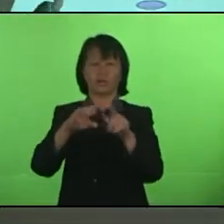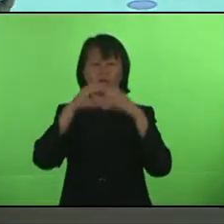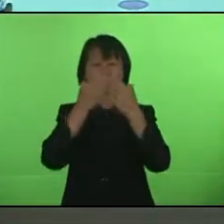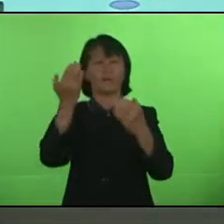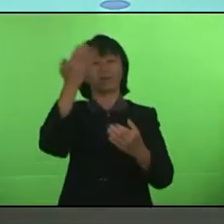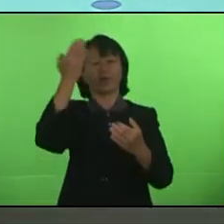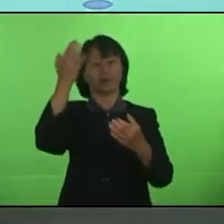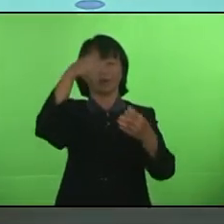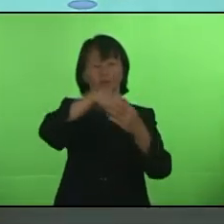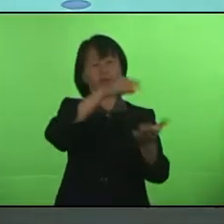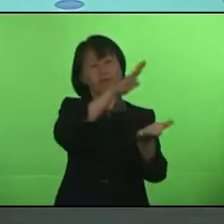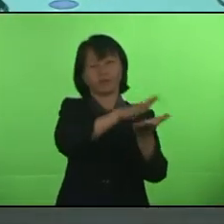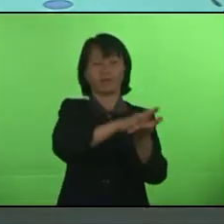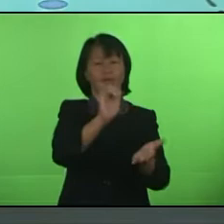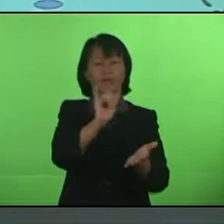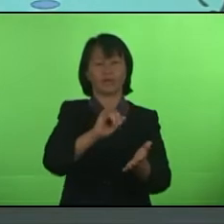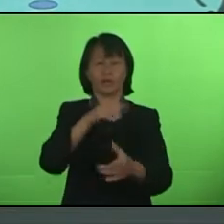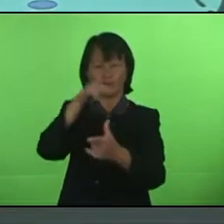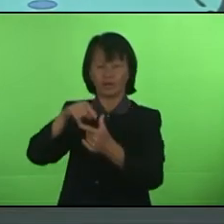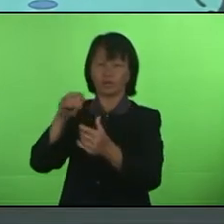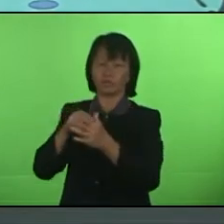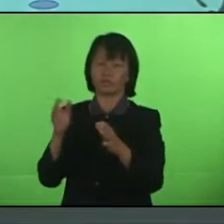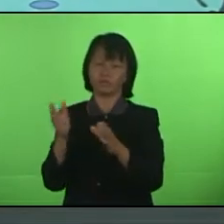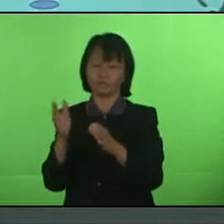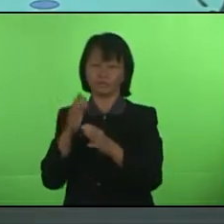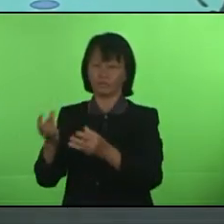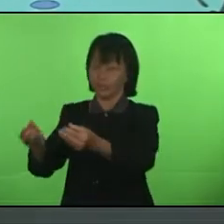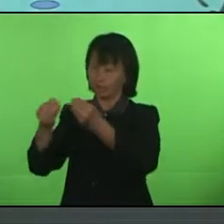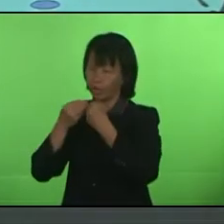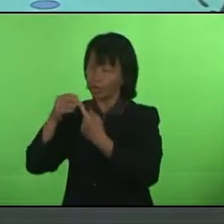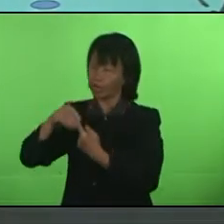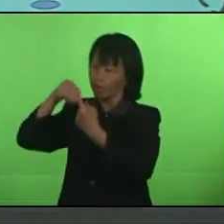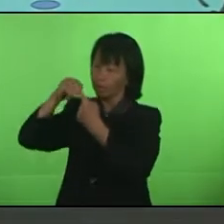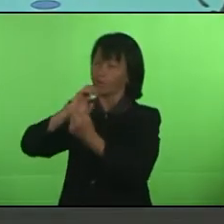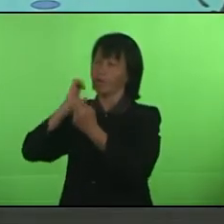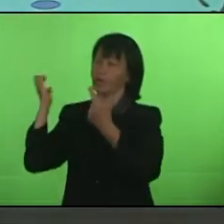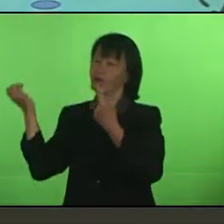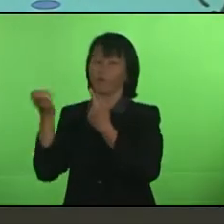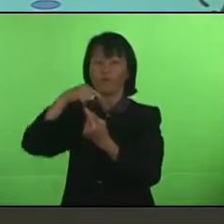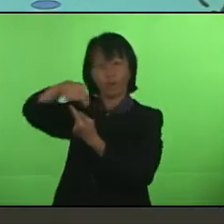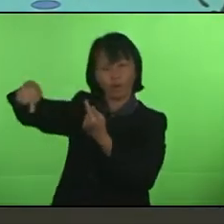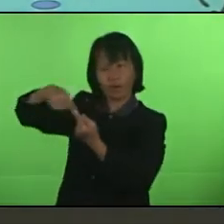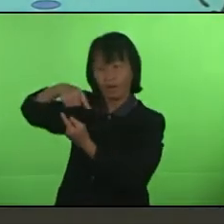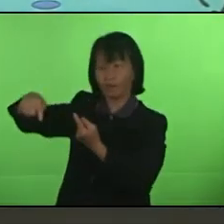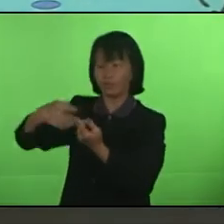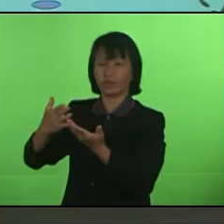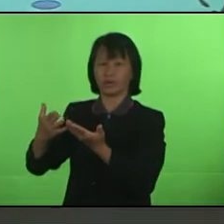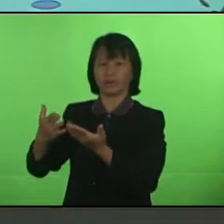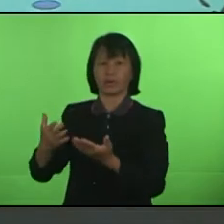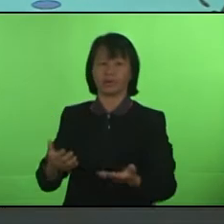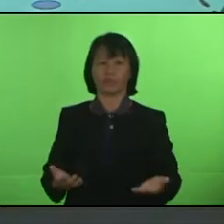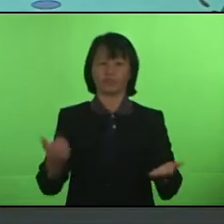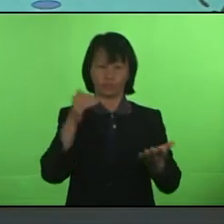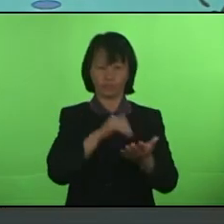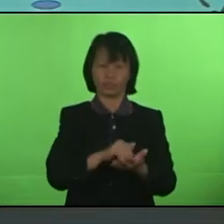environment in school, this is more than that. It gives you a very unique environment. So I repeat,